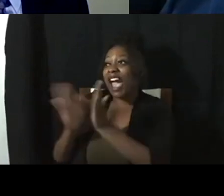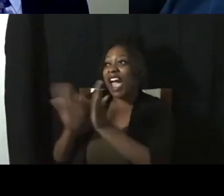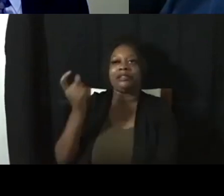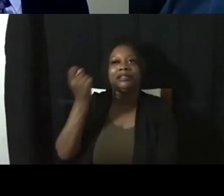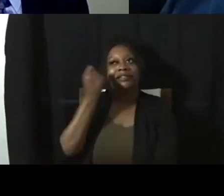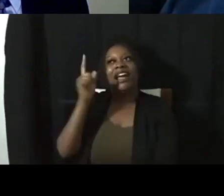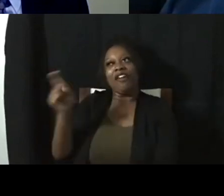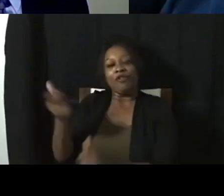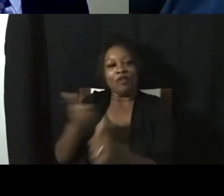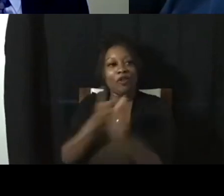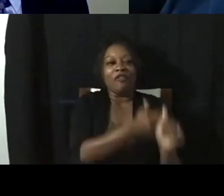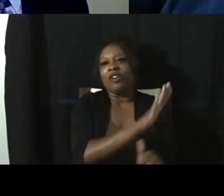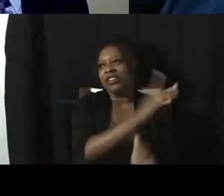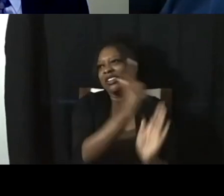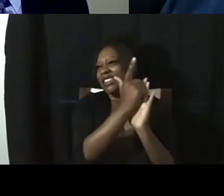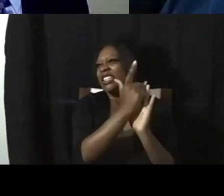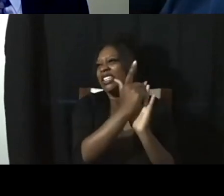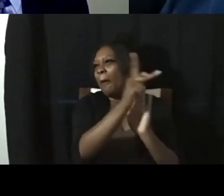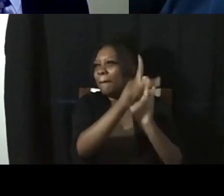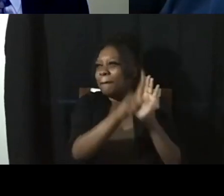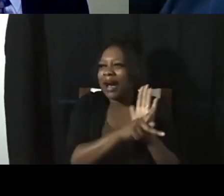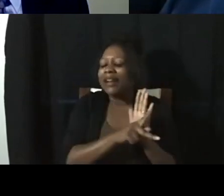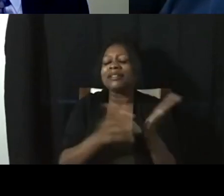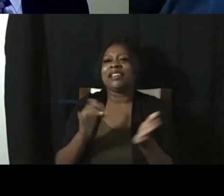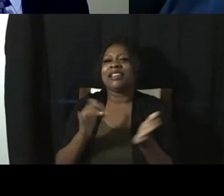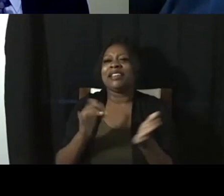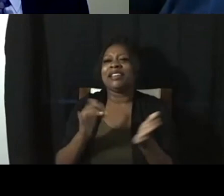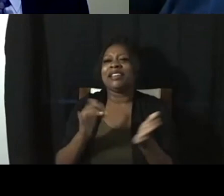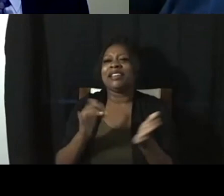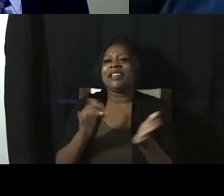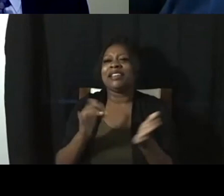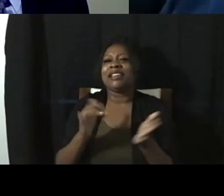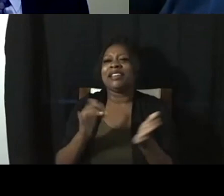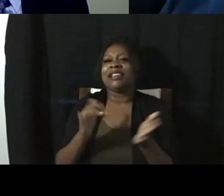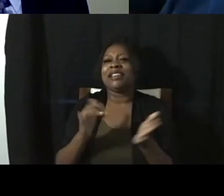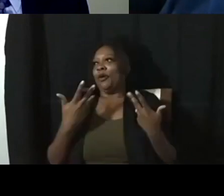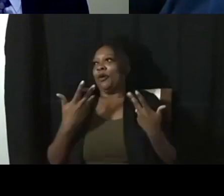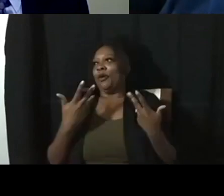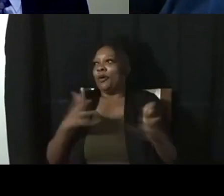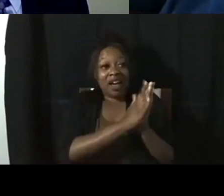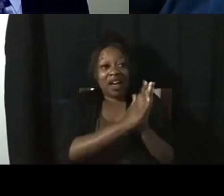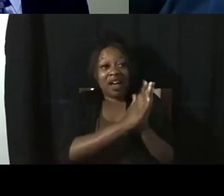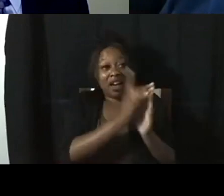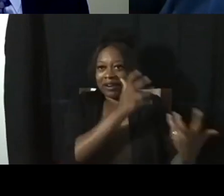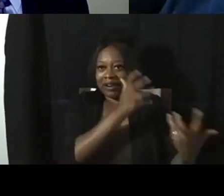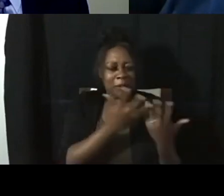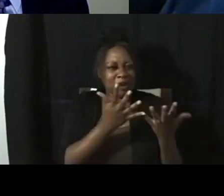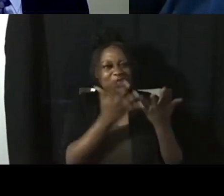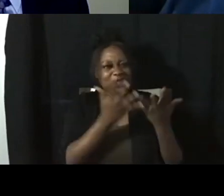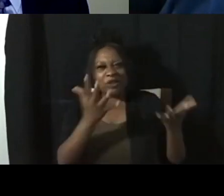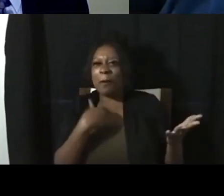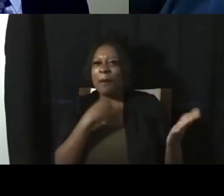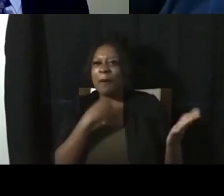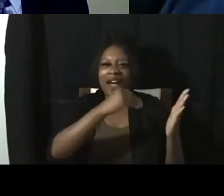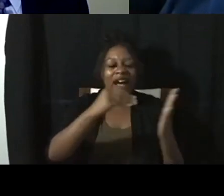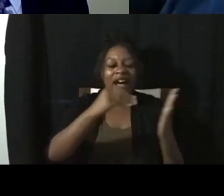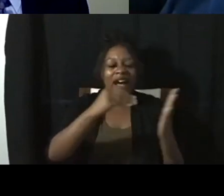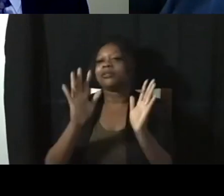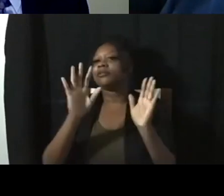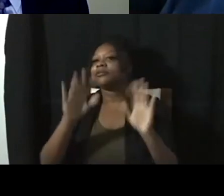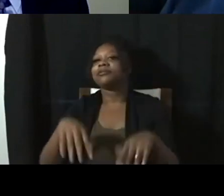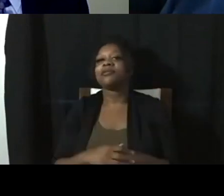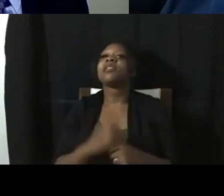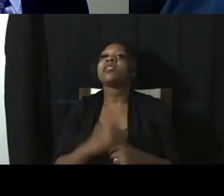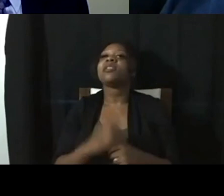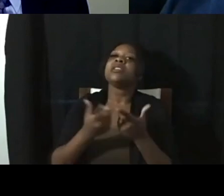just causes people not to want to make an accommodation request. And then you grant them as a matter of course, so that it doesn't